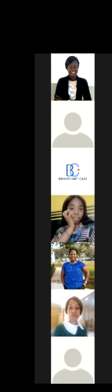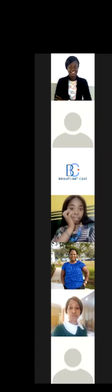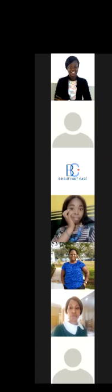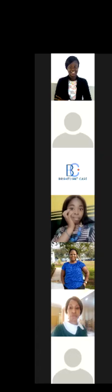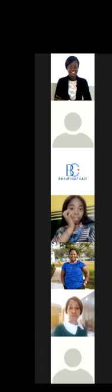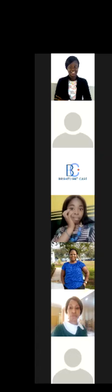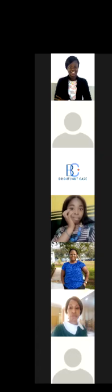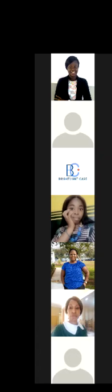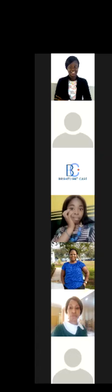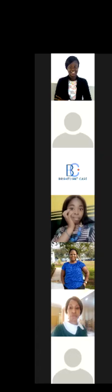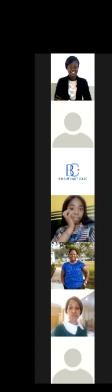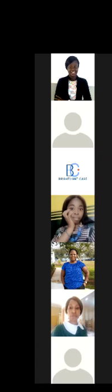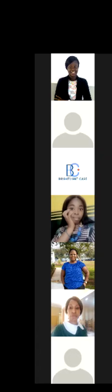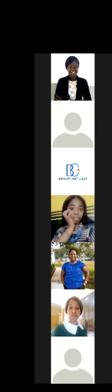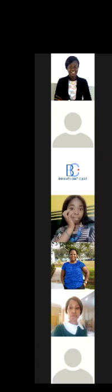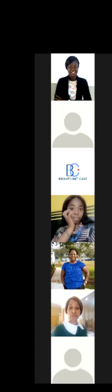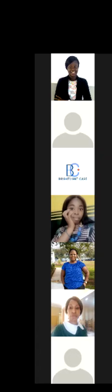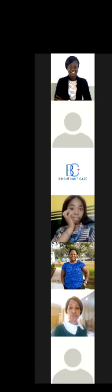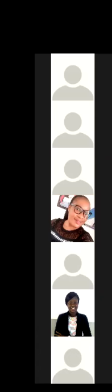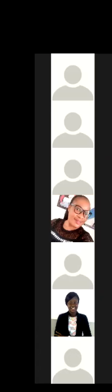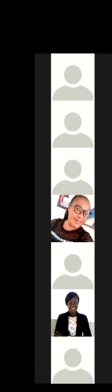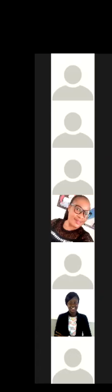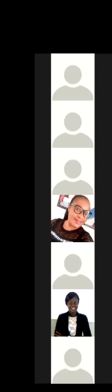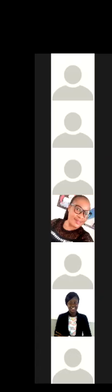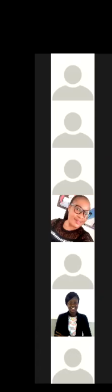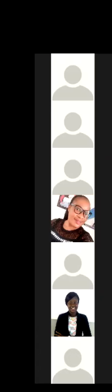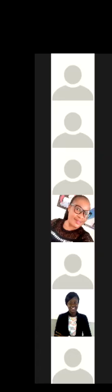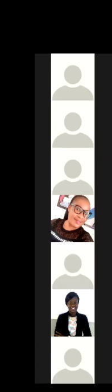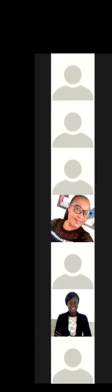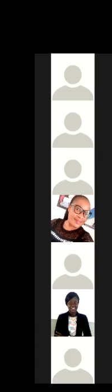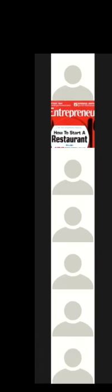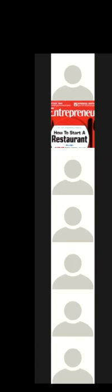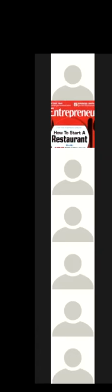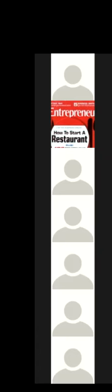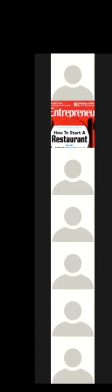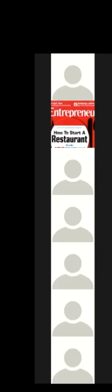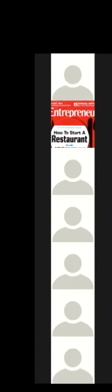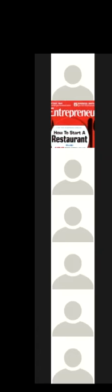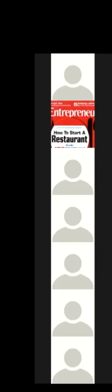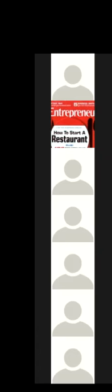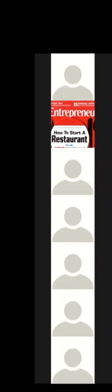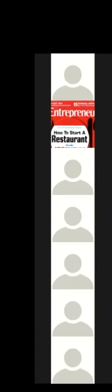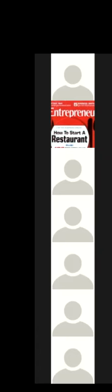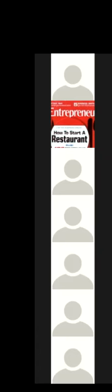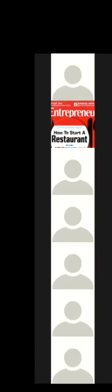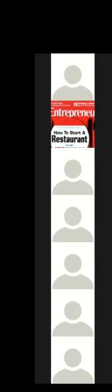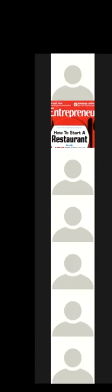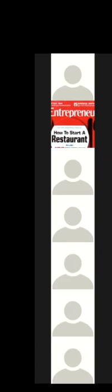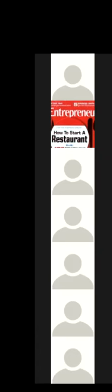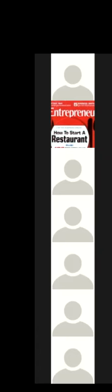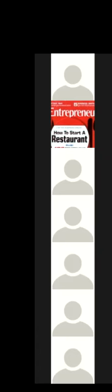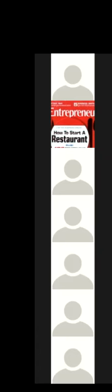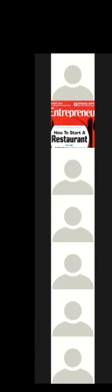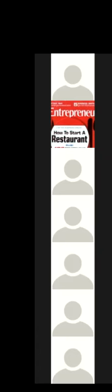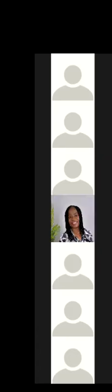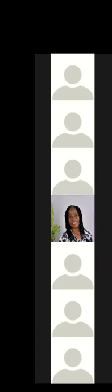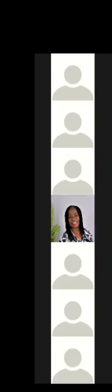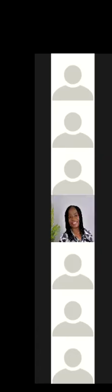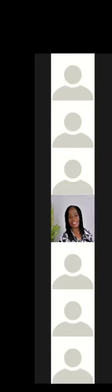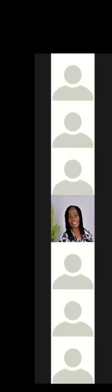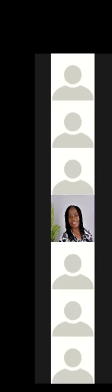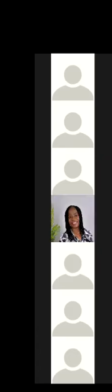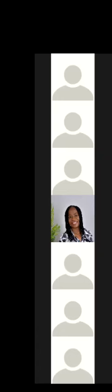in participating in goal development and strategies? All of that, right? So sometimes if